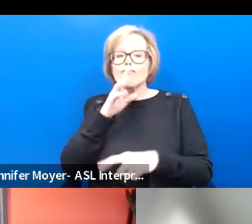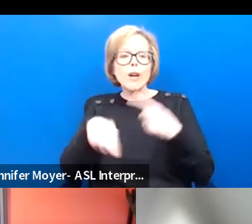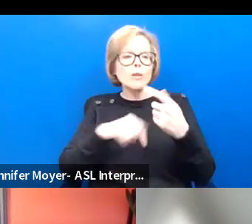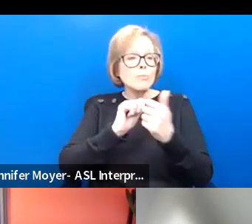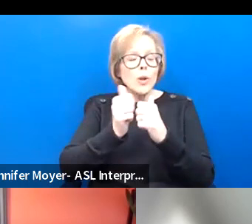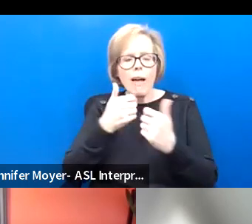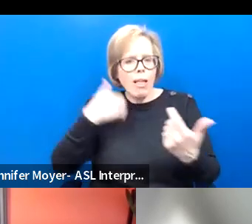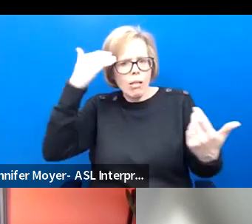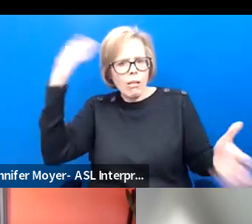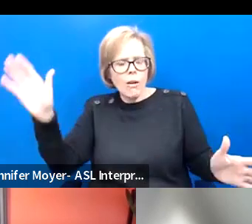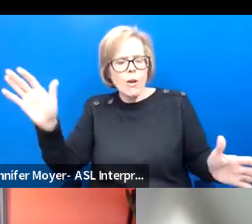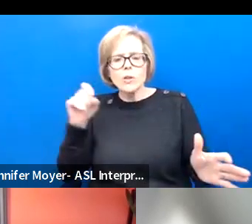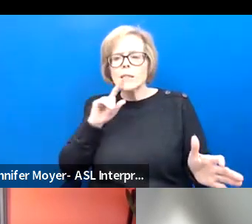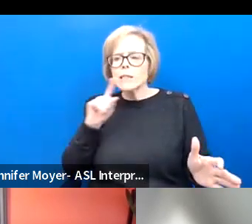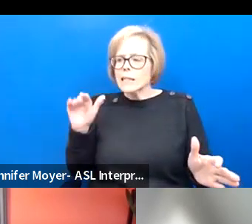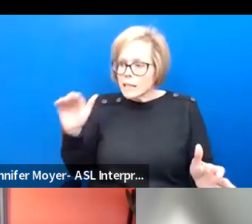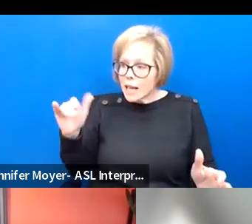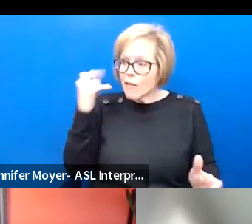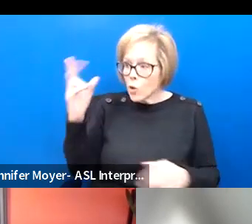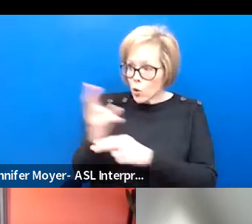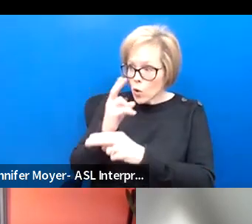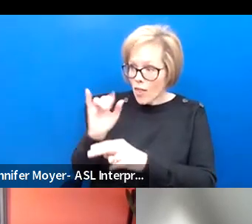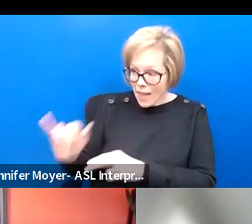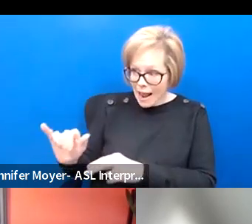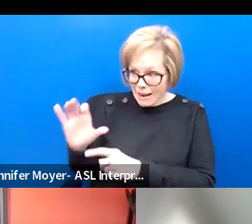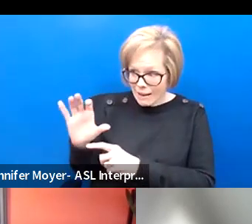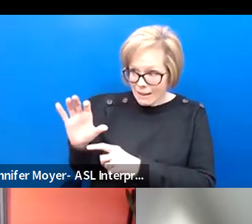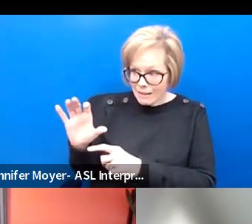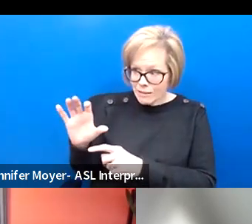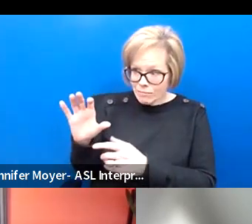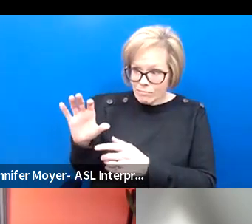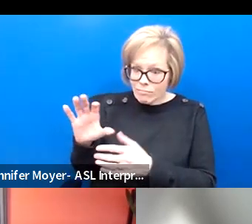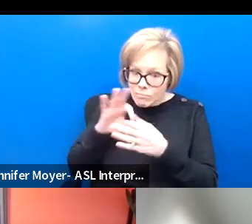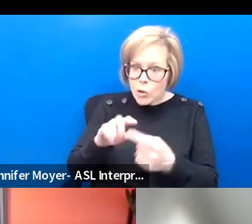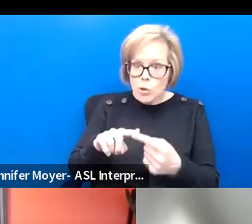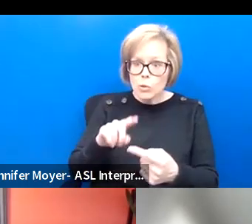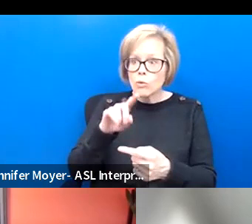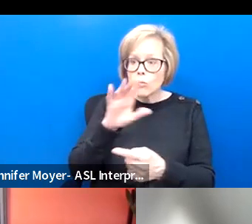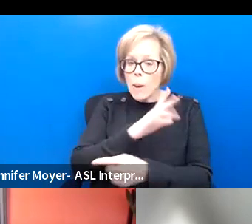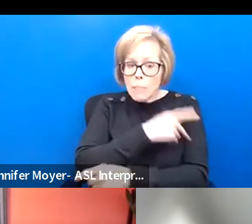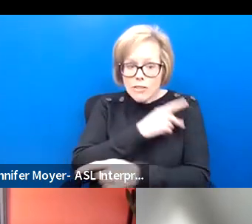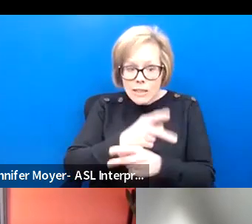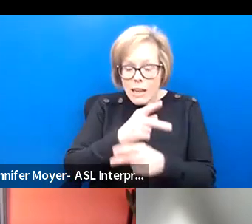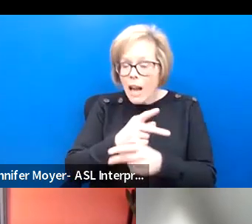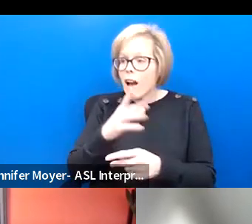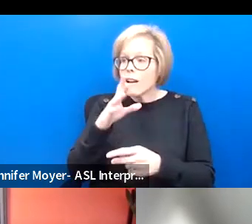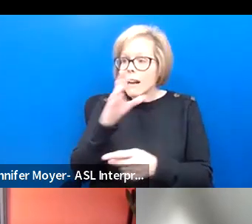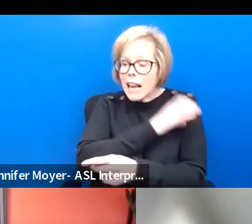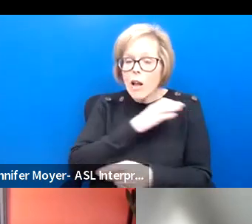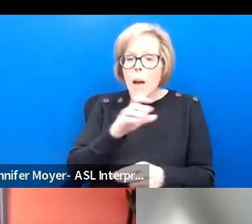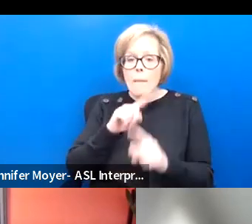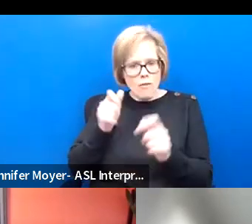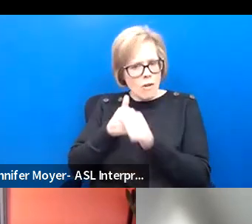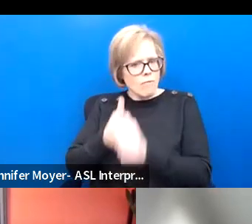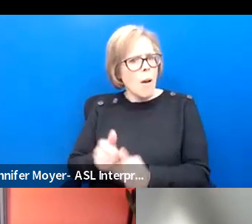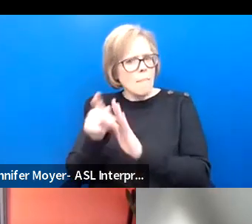again, it was a gentle nudge just saying, hey, if you're using that clinically, please remember that you're not allowed to by policy. But your policy you have to live and die